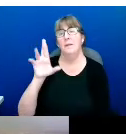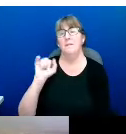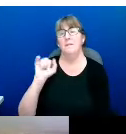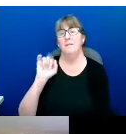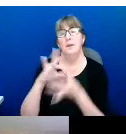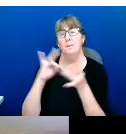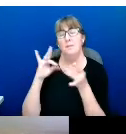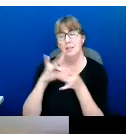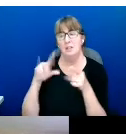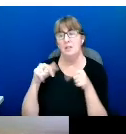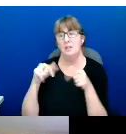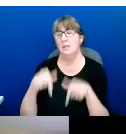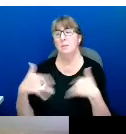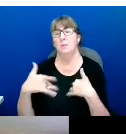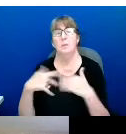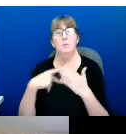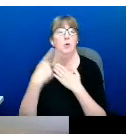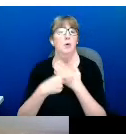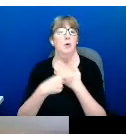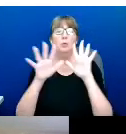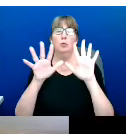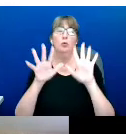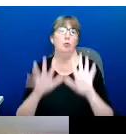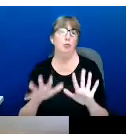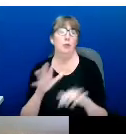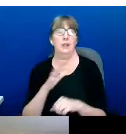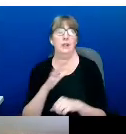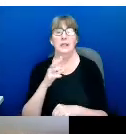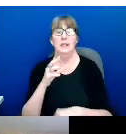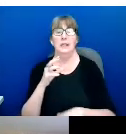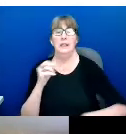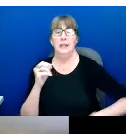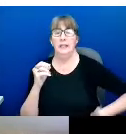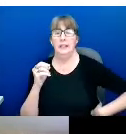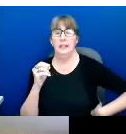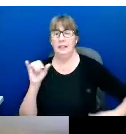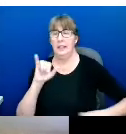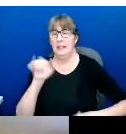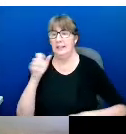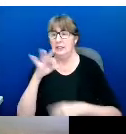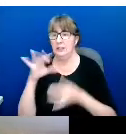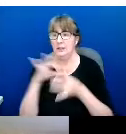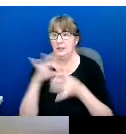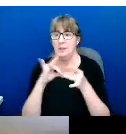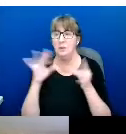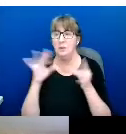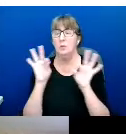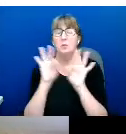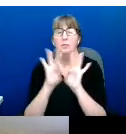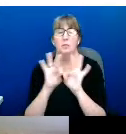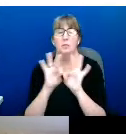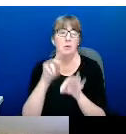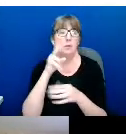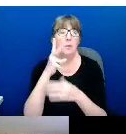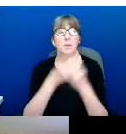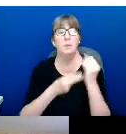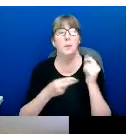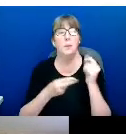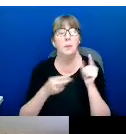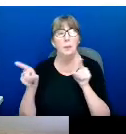really great program, and as Jeff said in the beginning, it's very beneficial to both